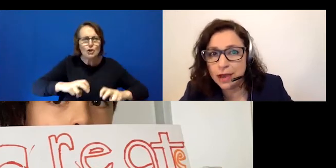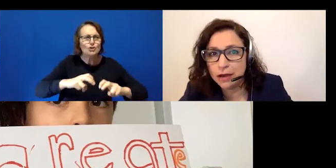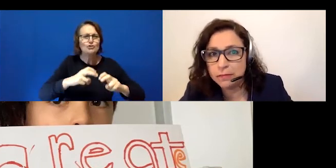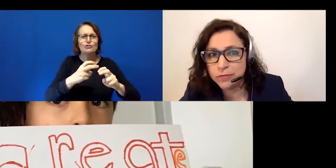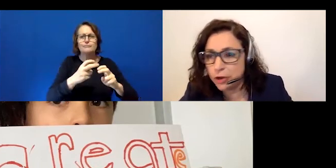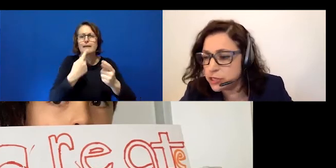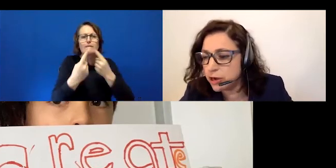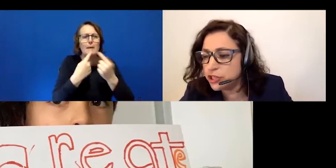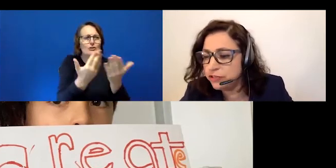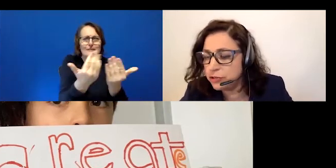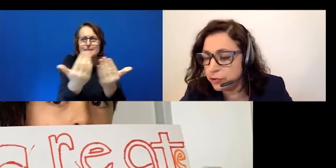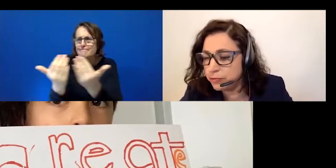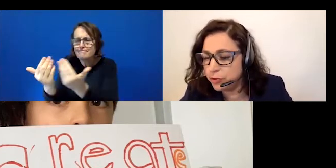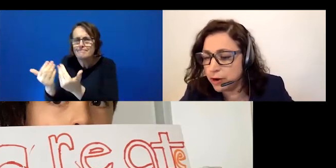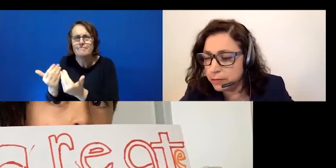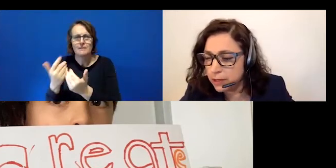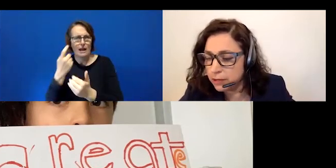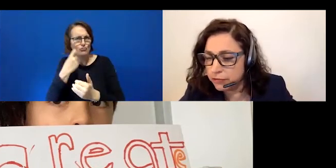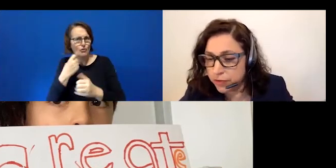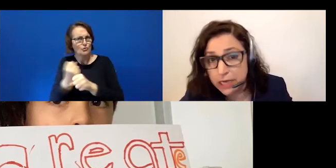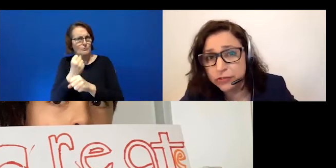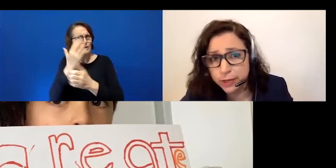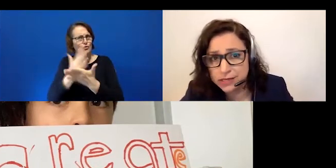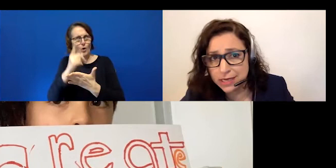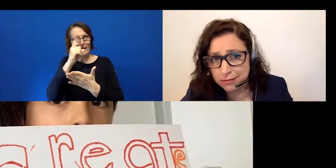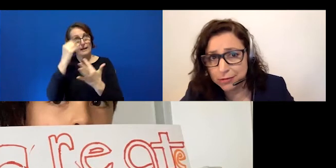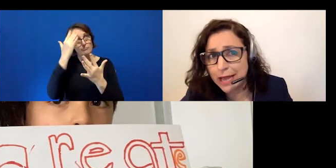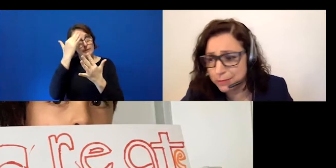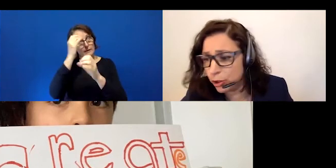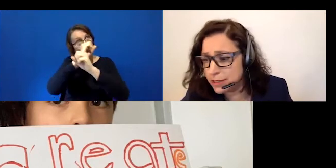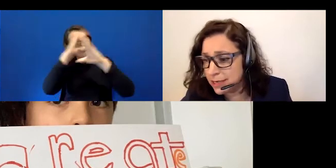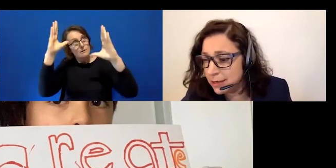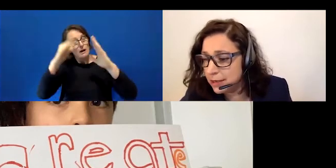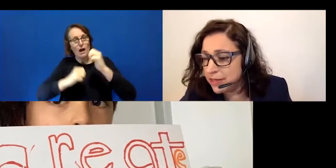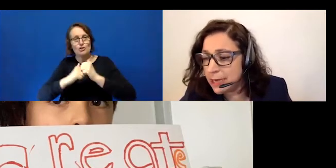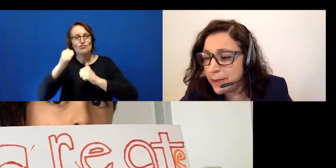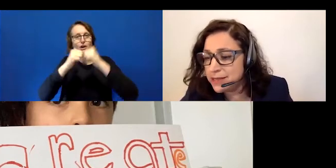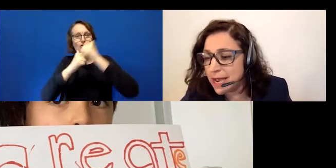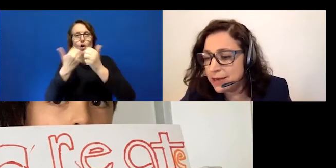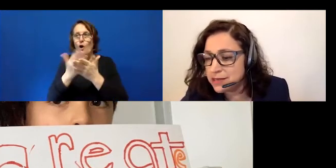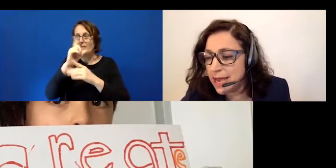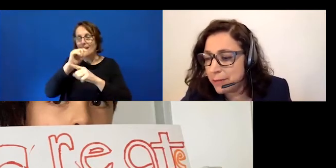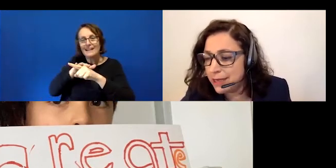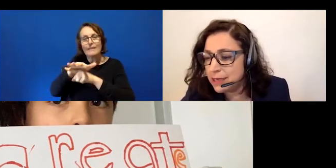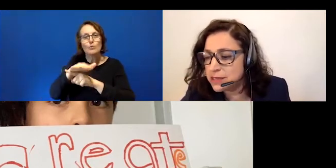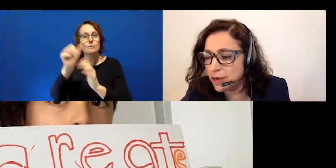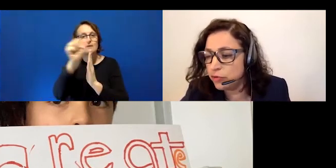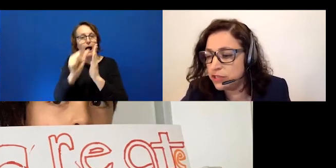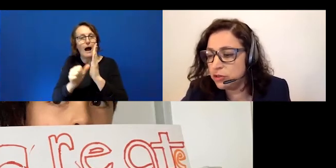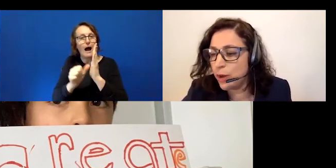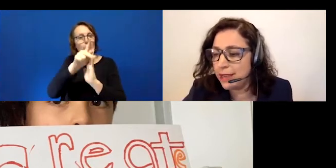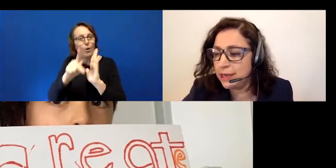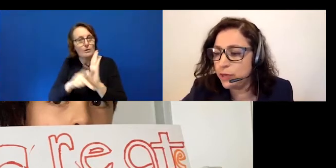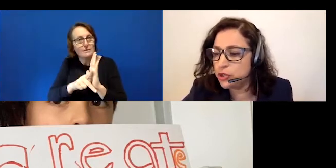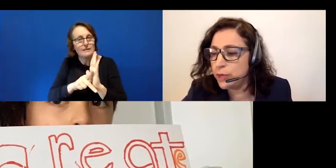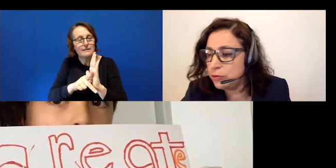developing a structure for influencing arts policy that embeds artists and art making itself into